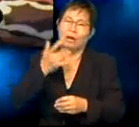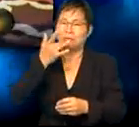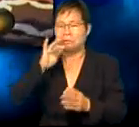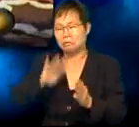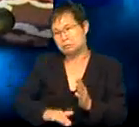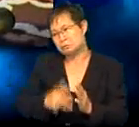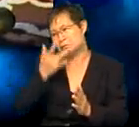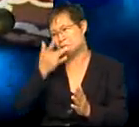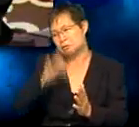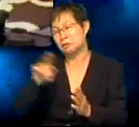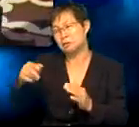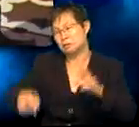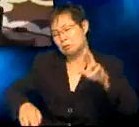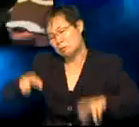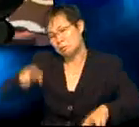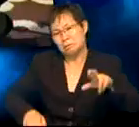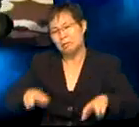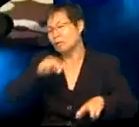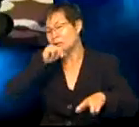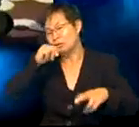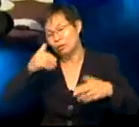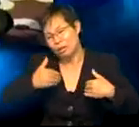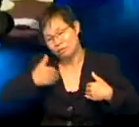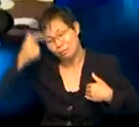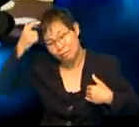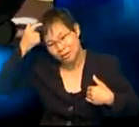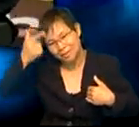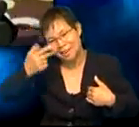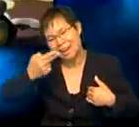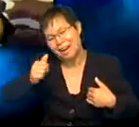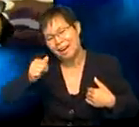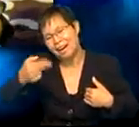Unfortunately, he's a robot and does not have one.